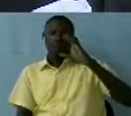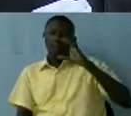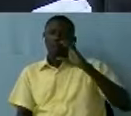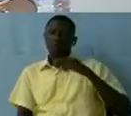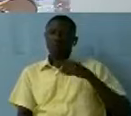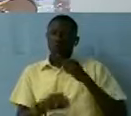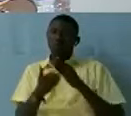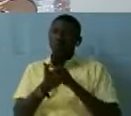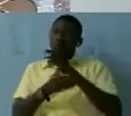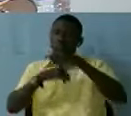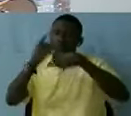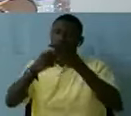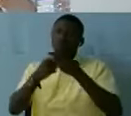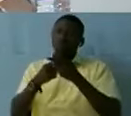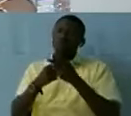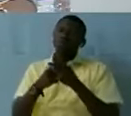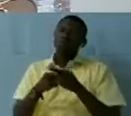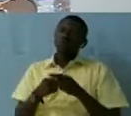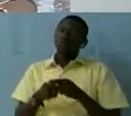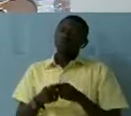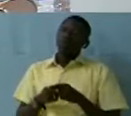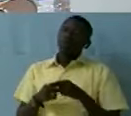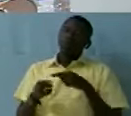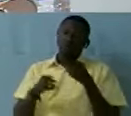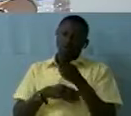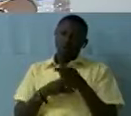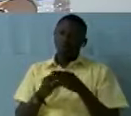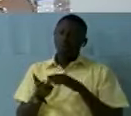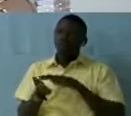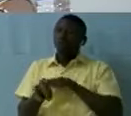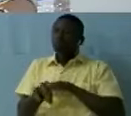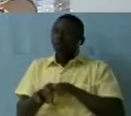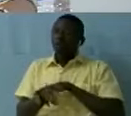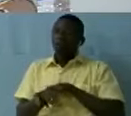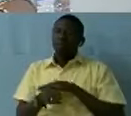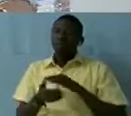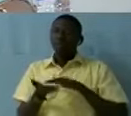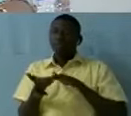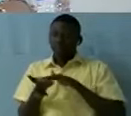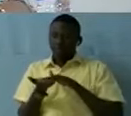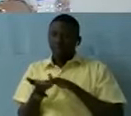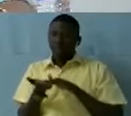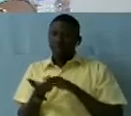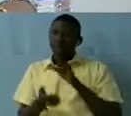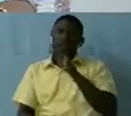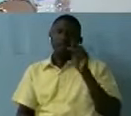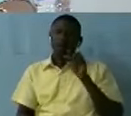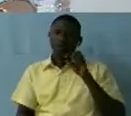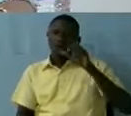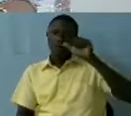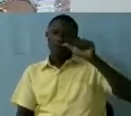Ha. Yes. Which is known as the ARVs. Ika folle ARVs. Ha.